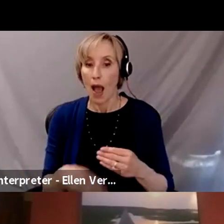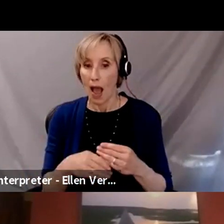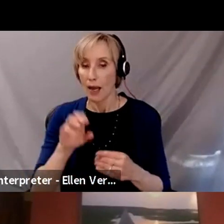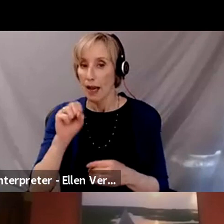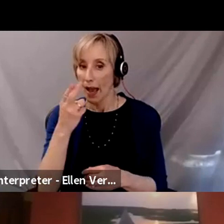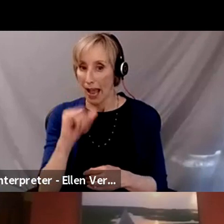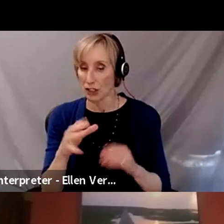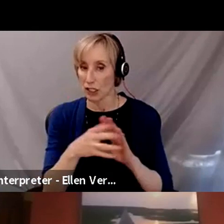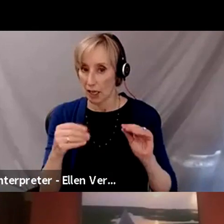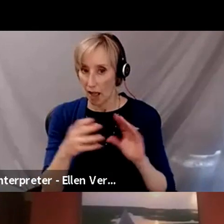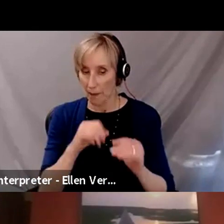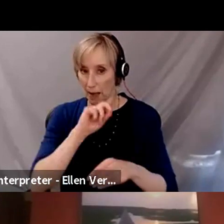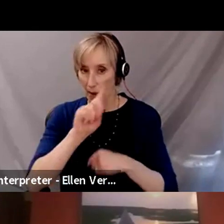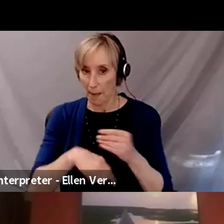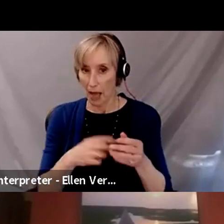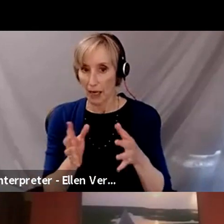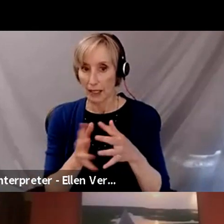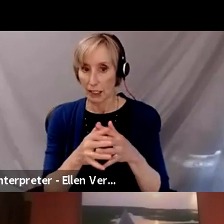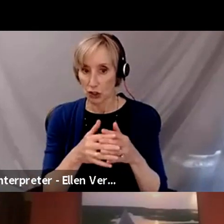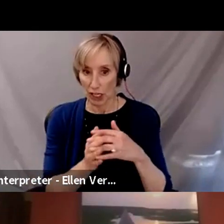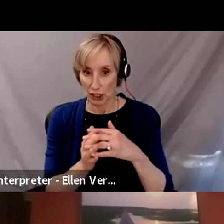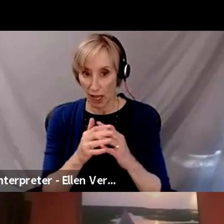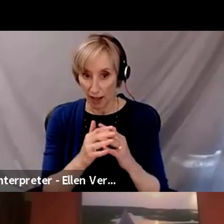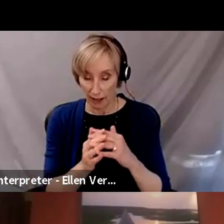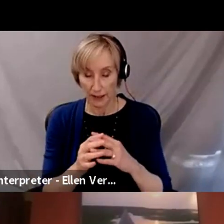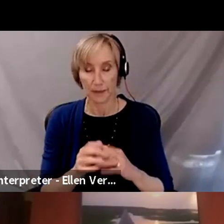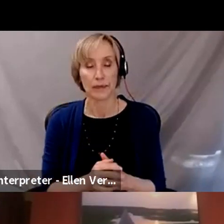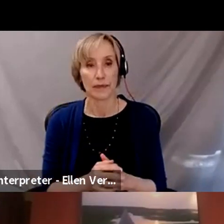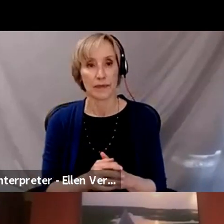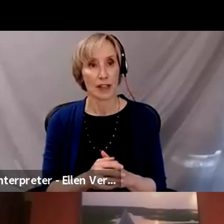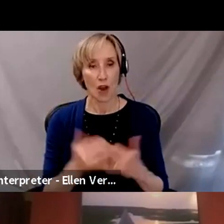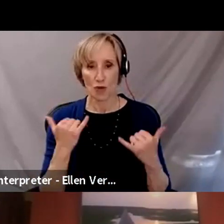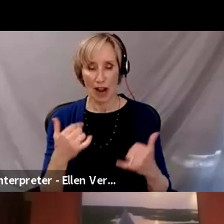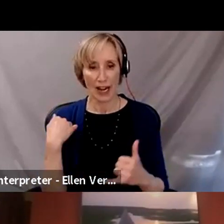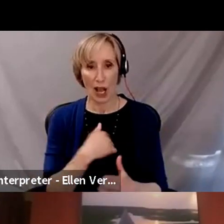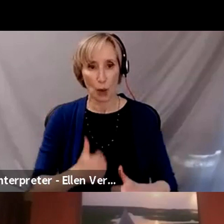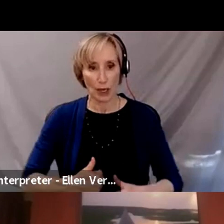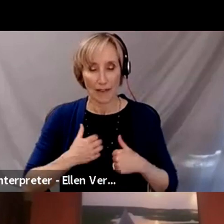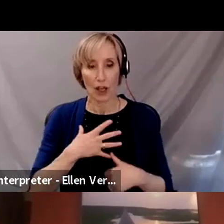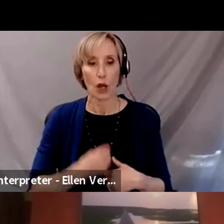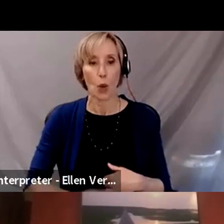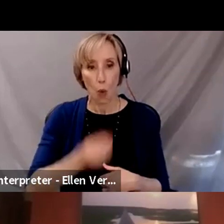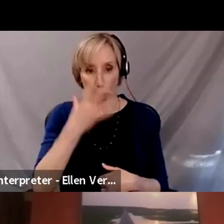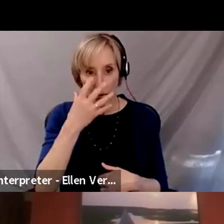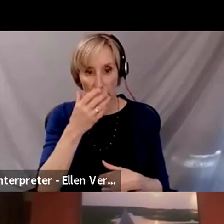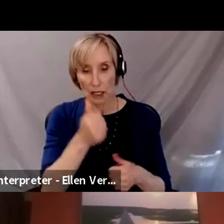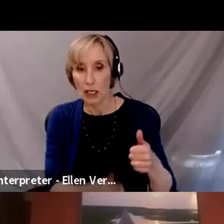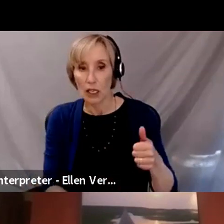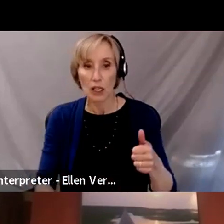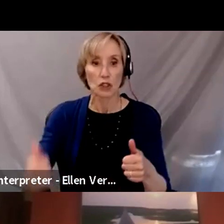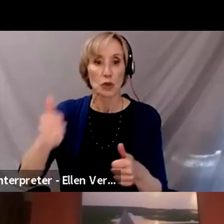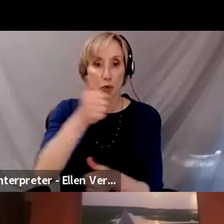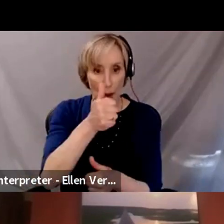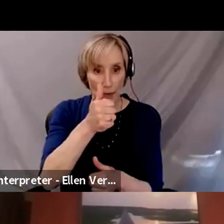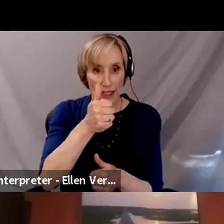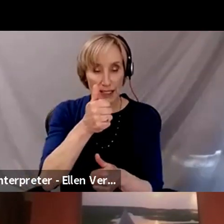just there is a white supremacist patriarchal idea of what being gay and